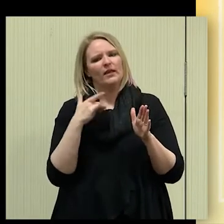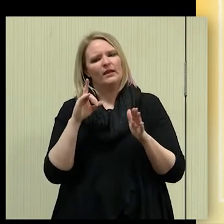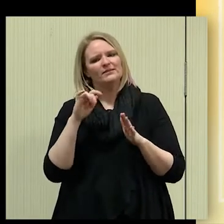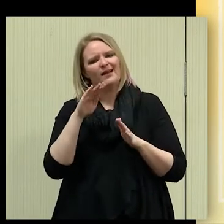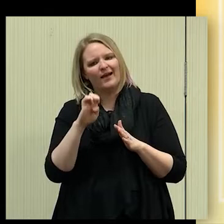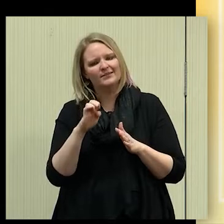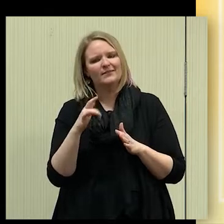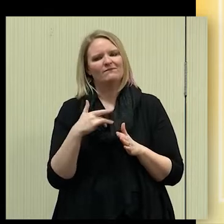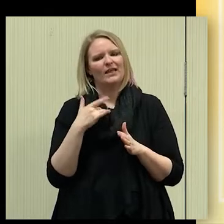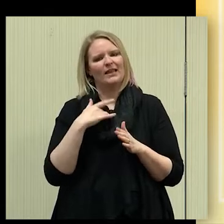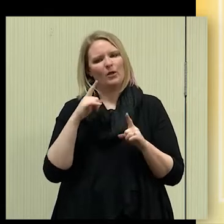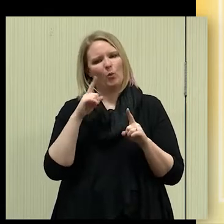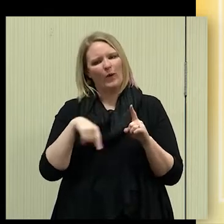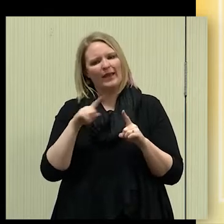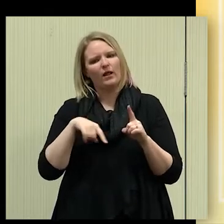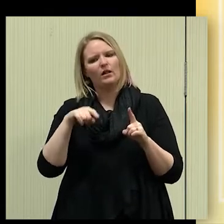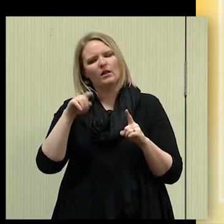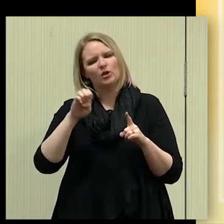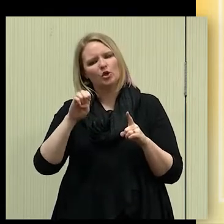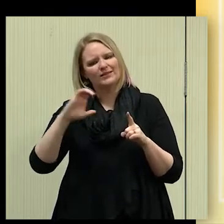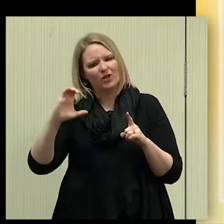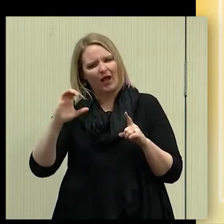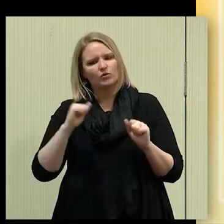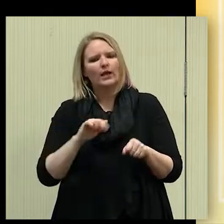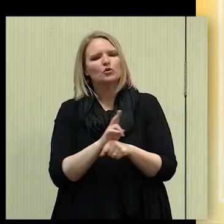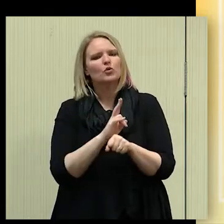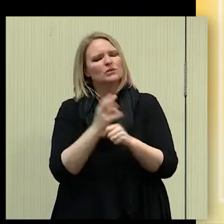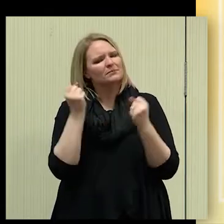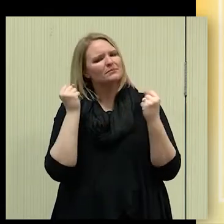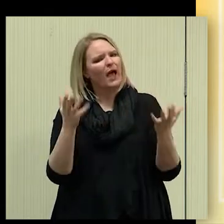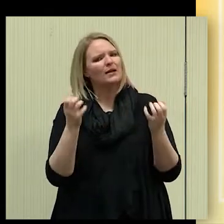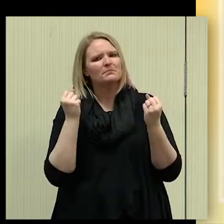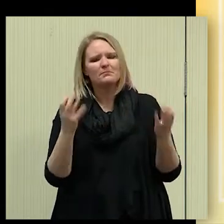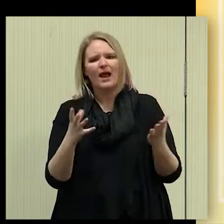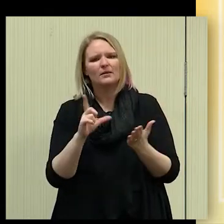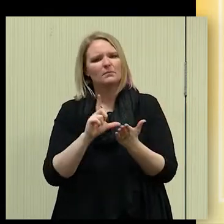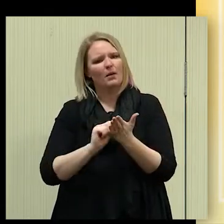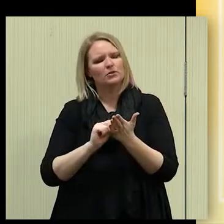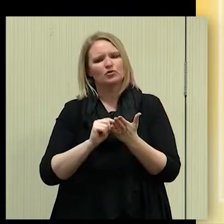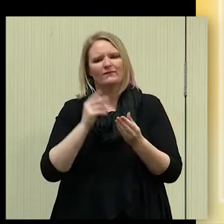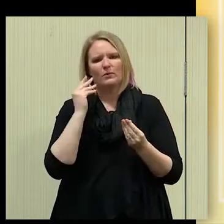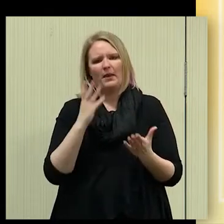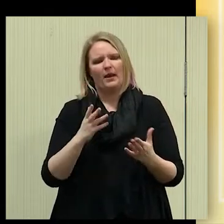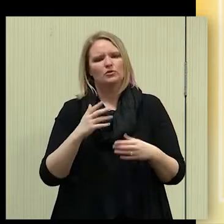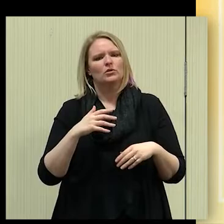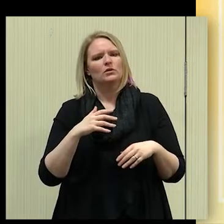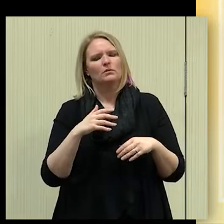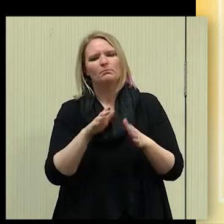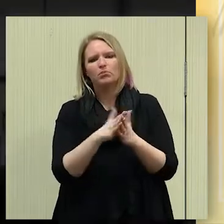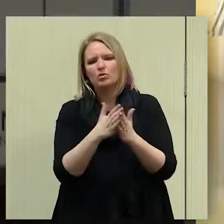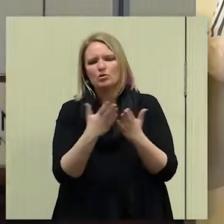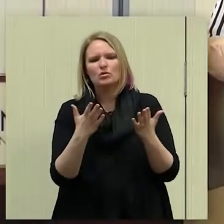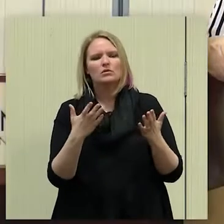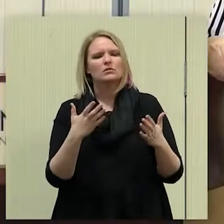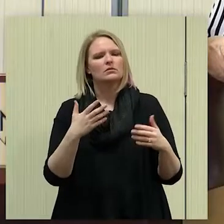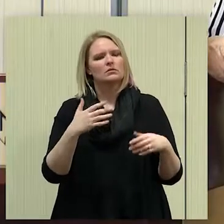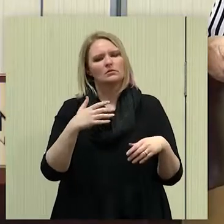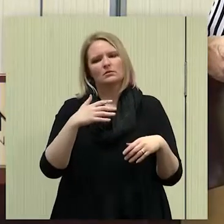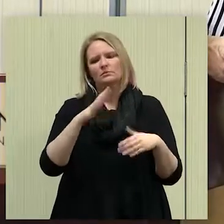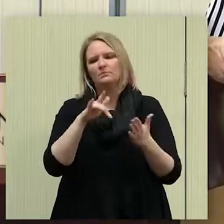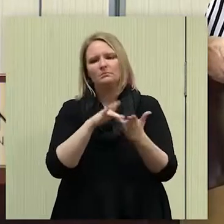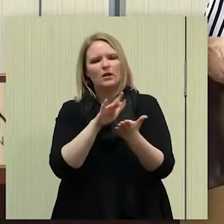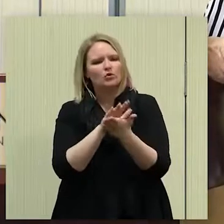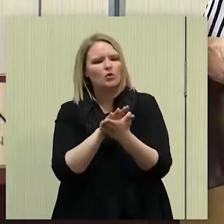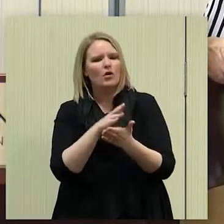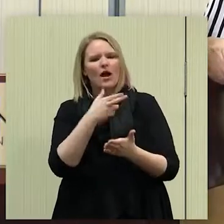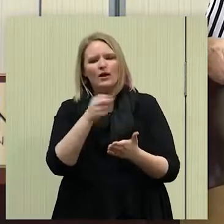wheels that in early childhood you can use with children. And again, there's lots of literature, not only children's literature, but adult literature, middle